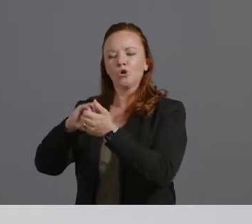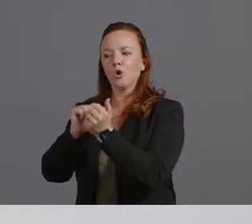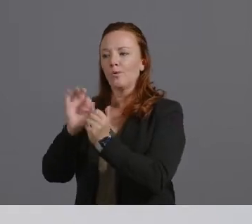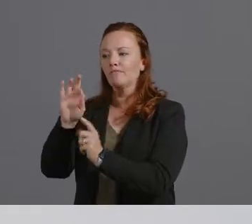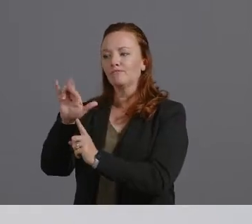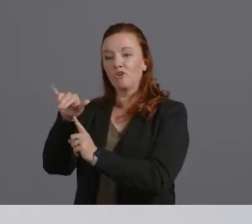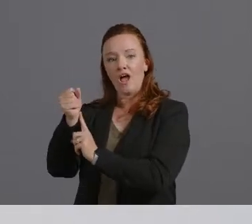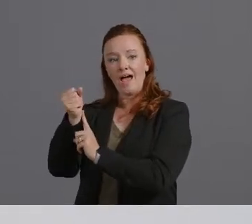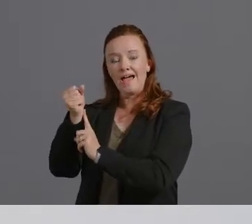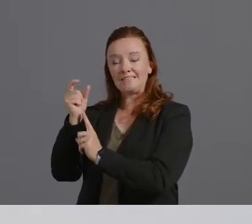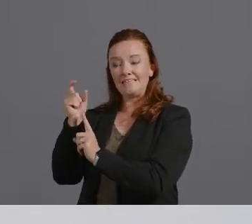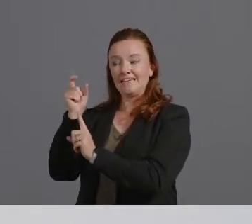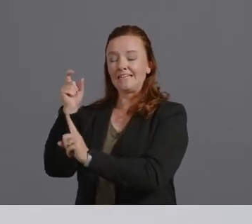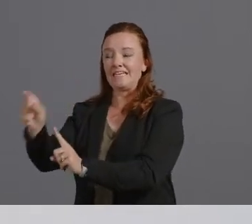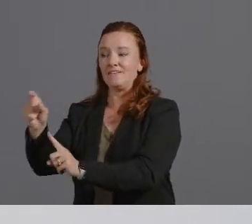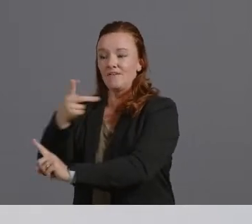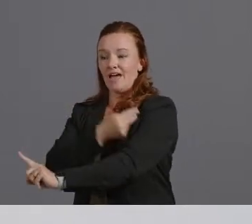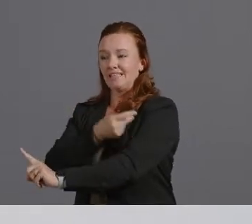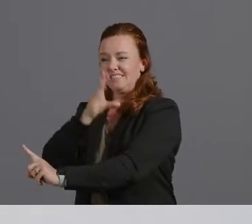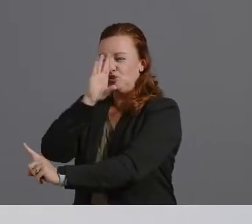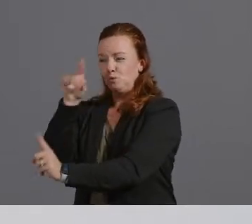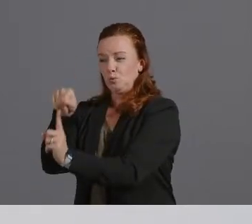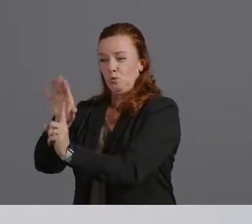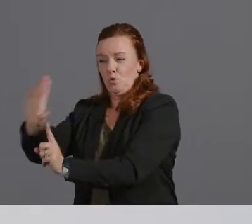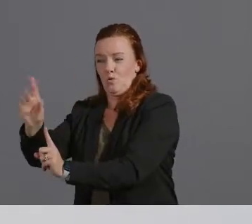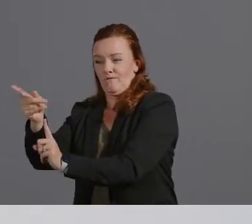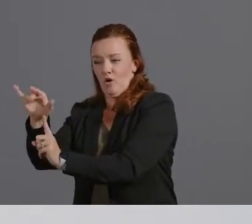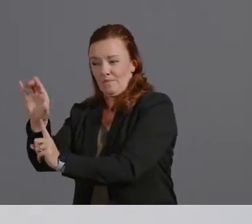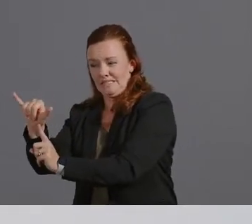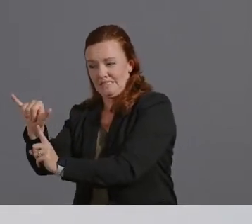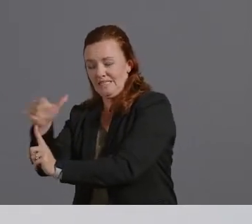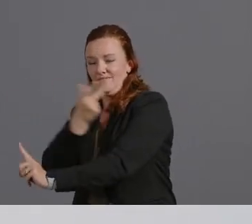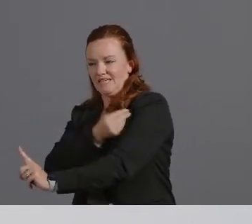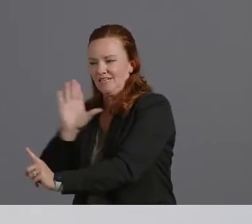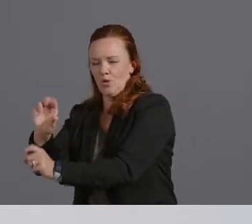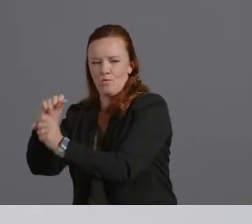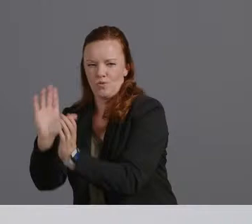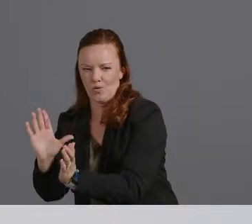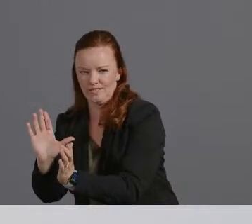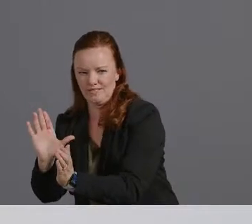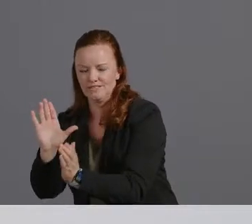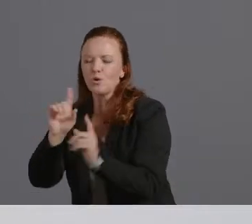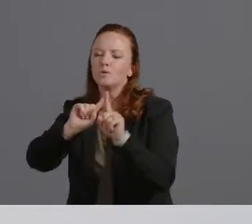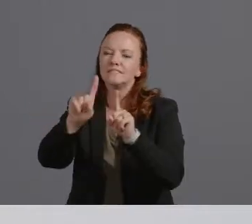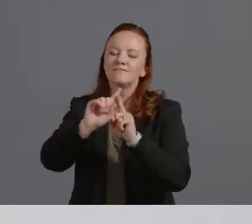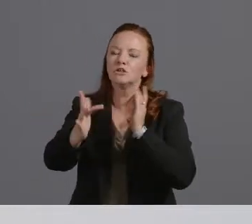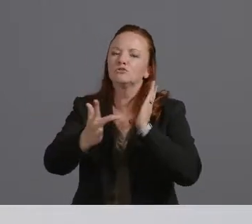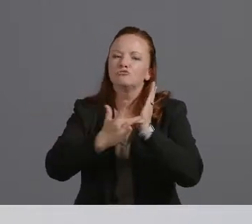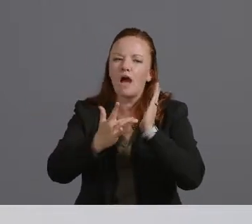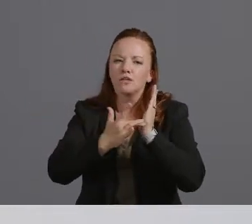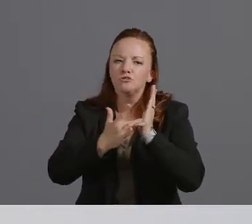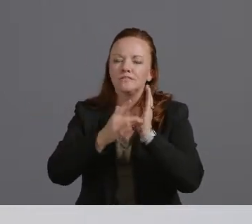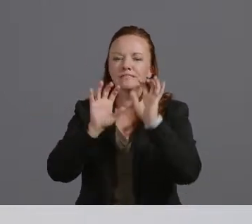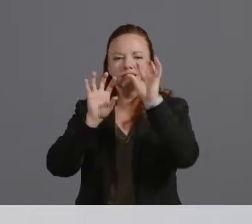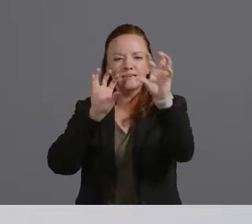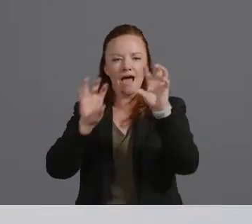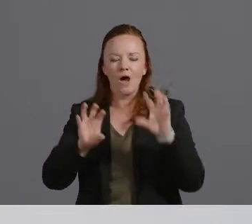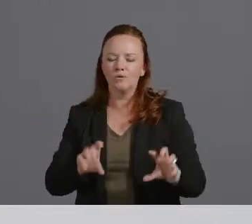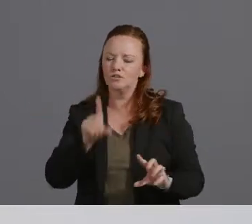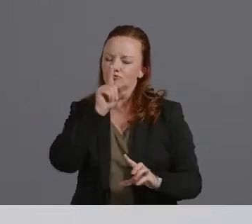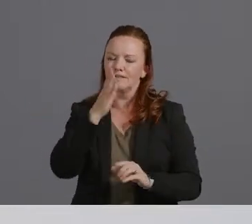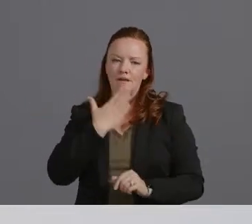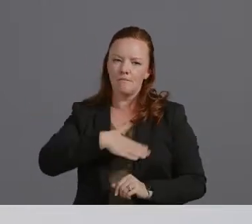get them allocated vaccines so that they can vaccinate their employees. It would be strategies like that the counties really are the